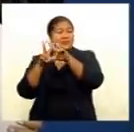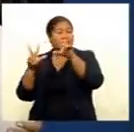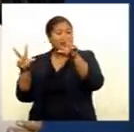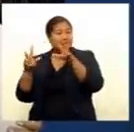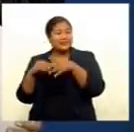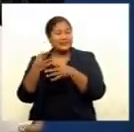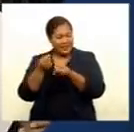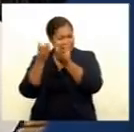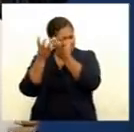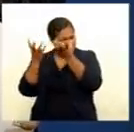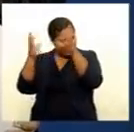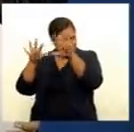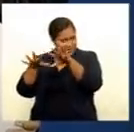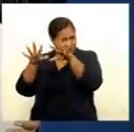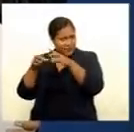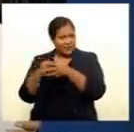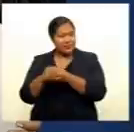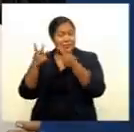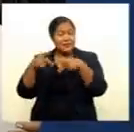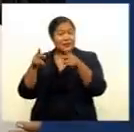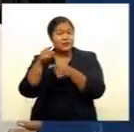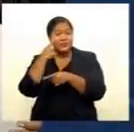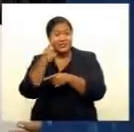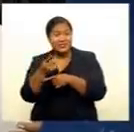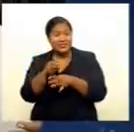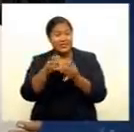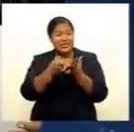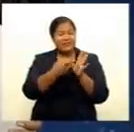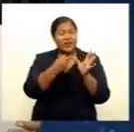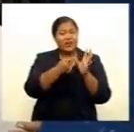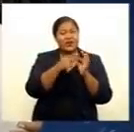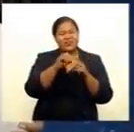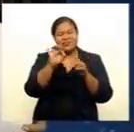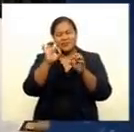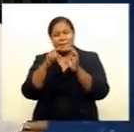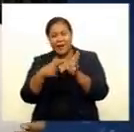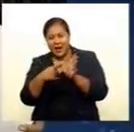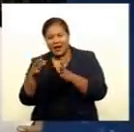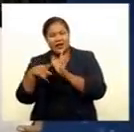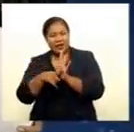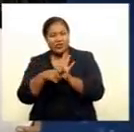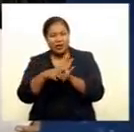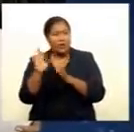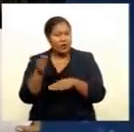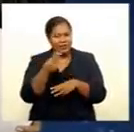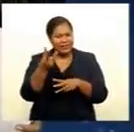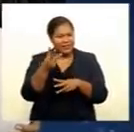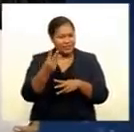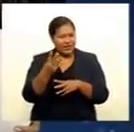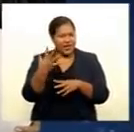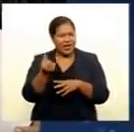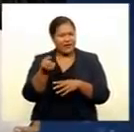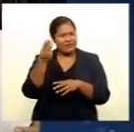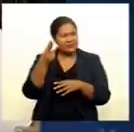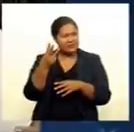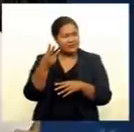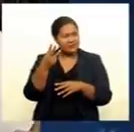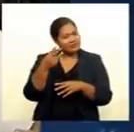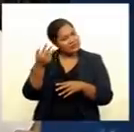some showers. Places we will be checking out is Rakiraki, Ba and Lautoka. All three had 19 degrees, however, it felt